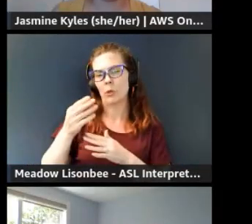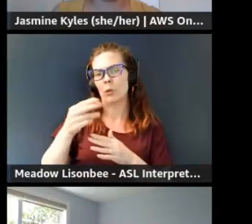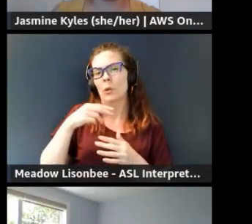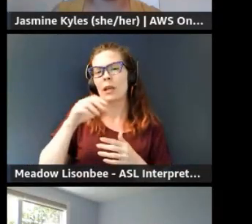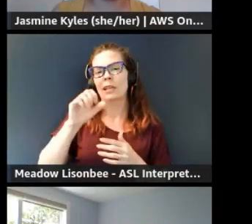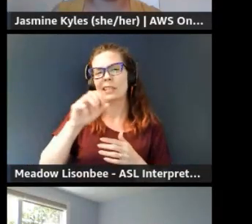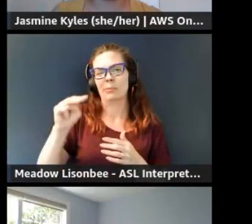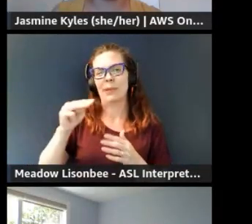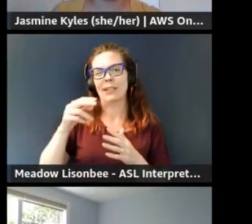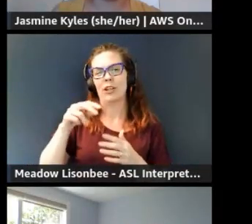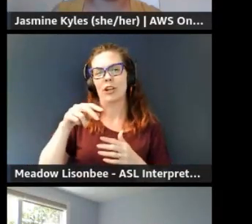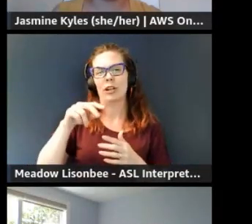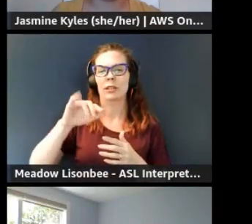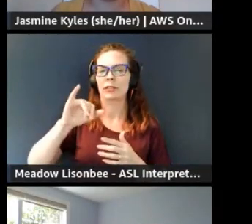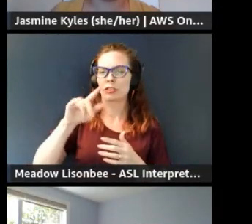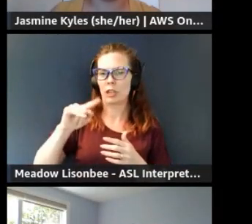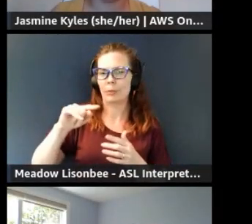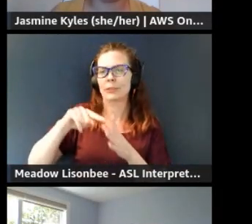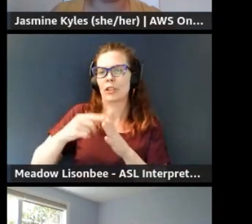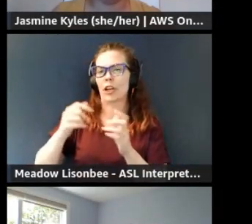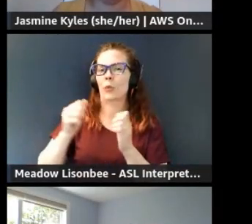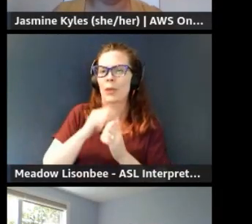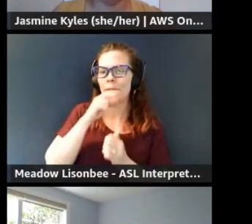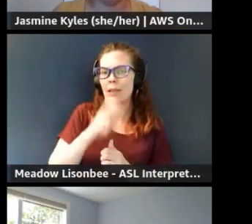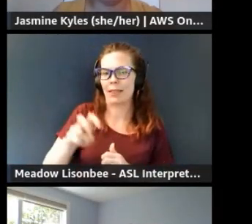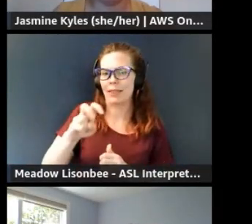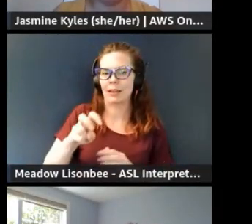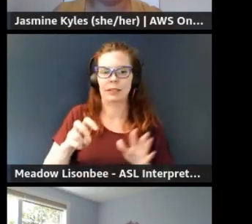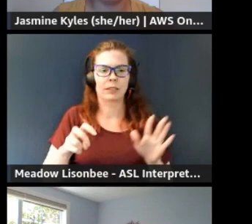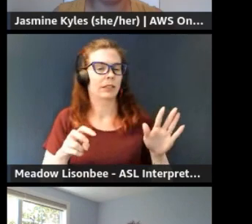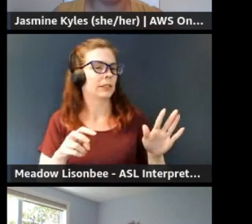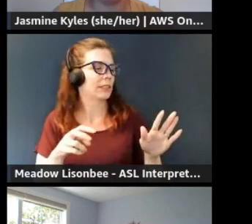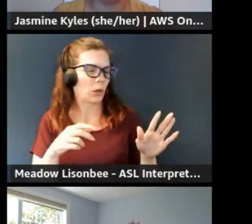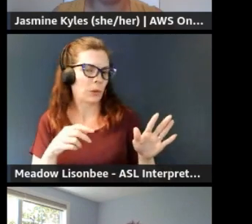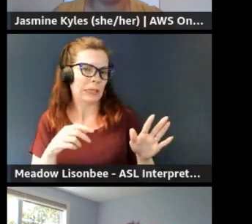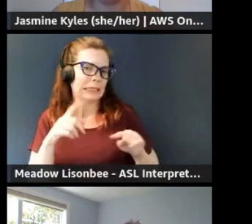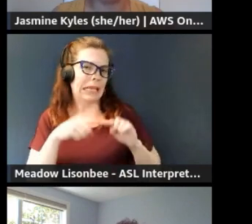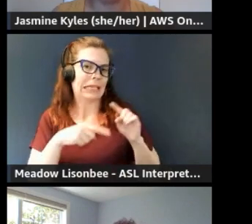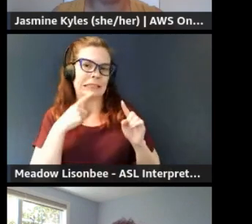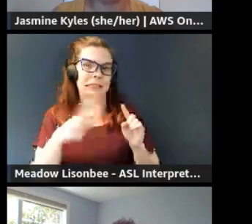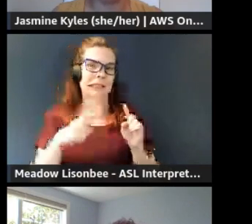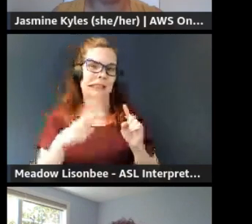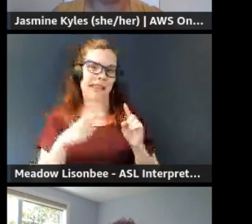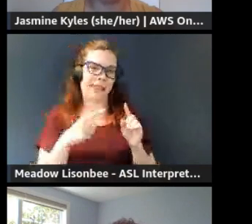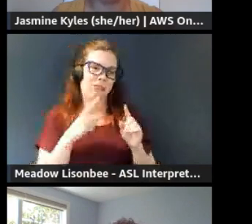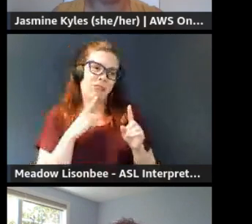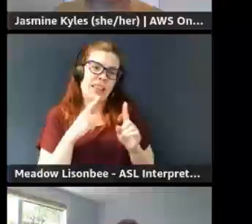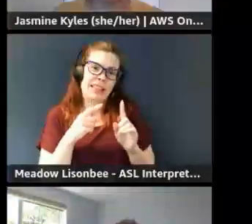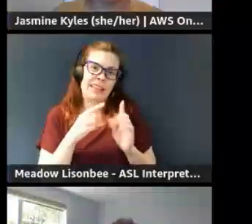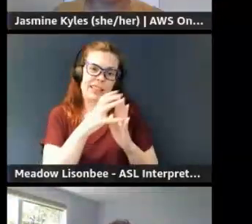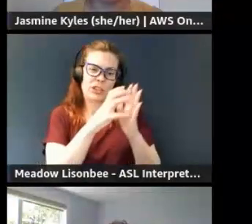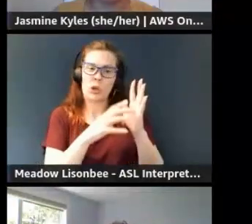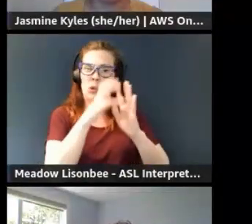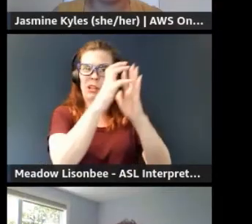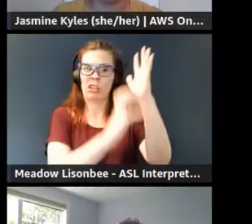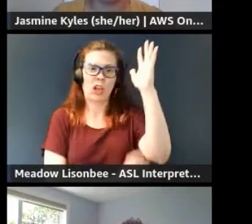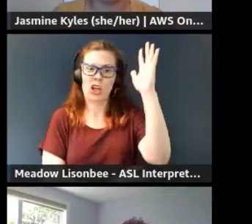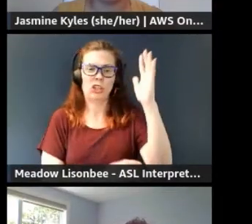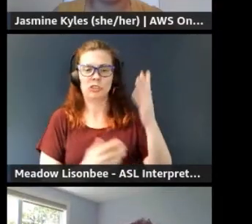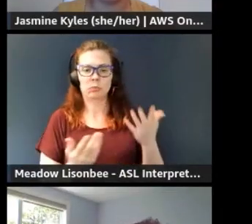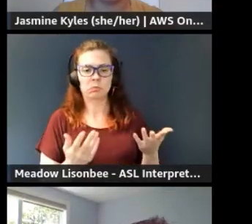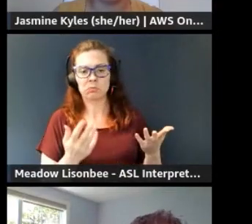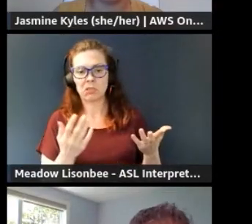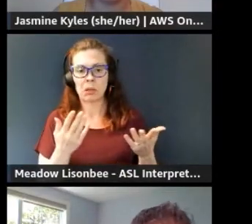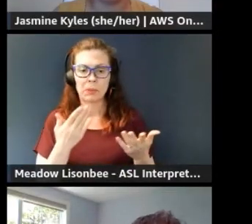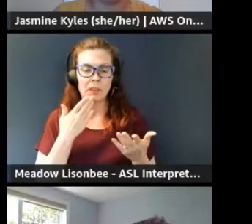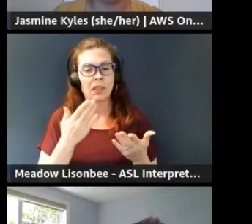Python. Well, we can't say that it's, the amount of code is very large here, Kyle, obviously, but that's, I think, the key part